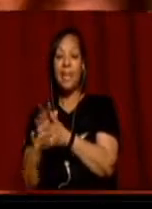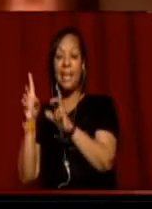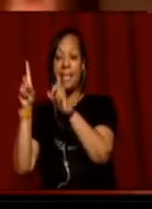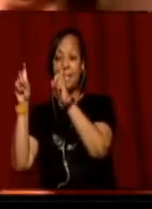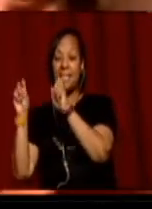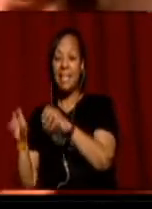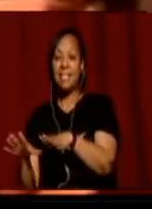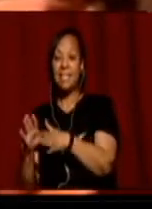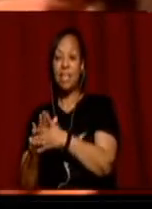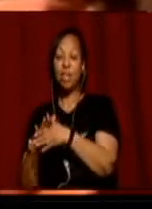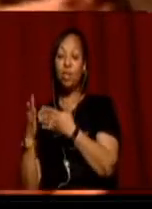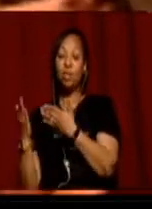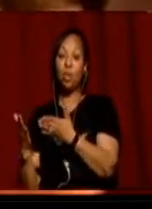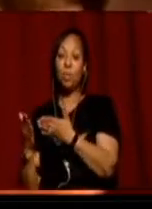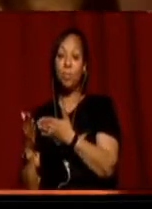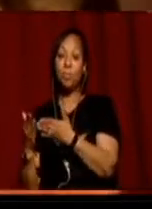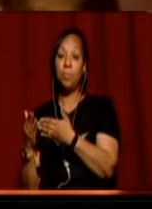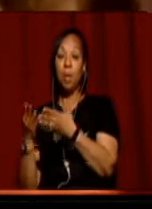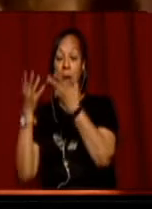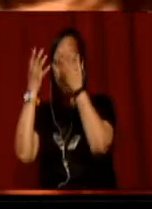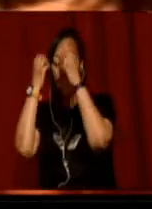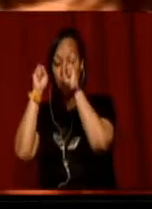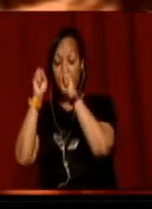testing. President Preck.